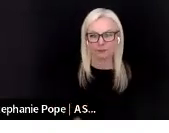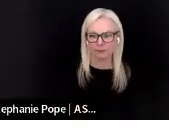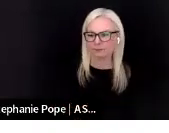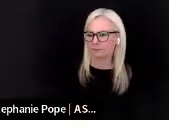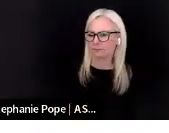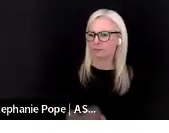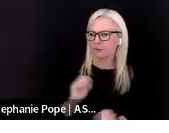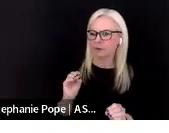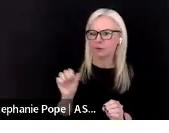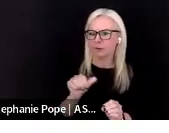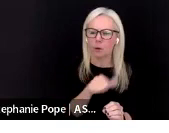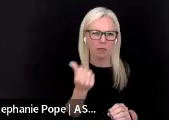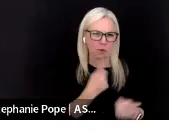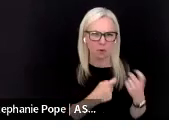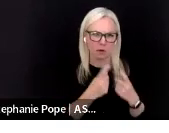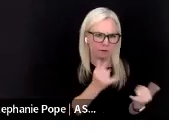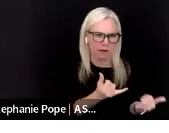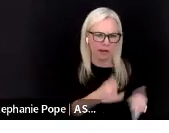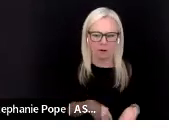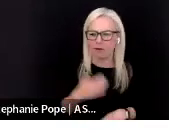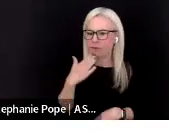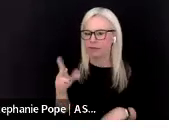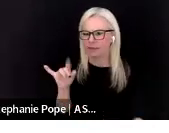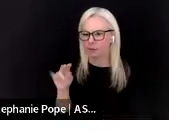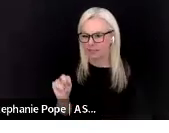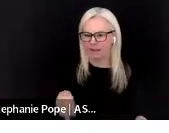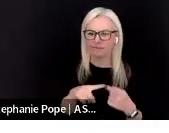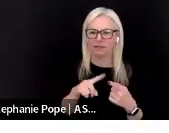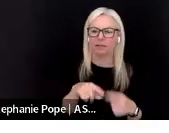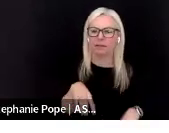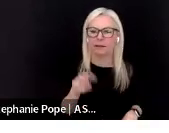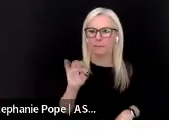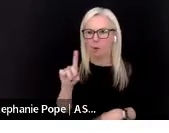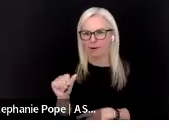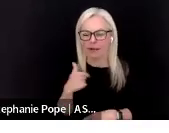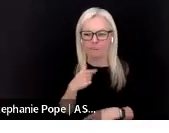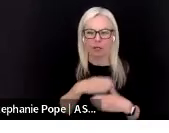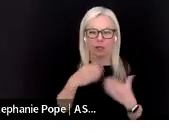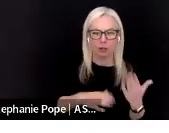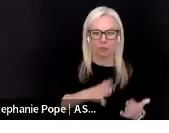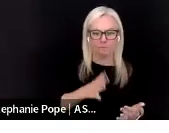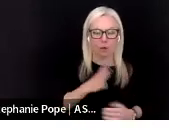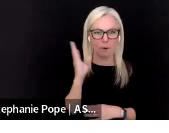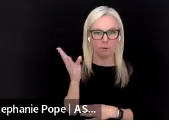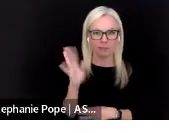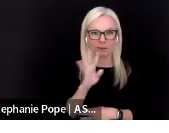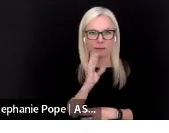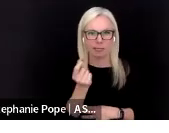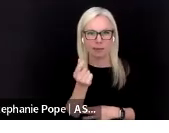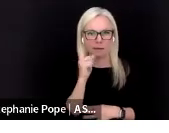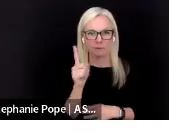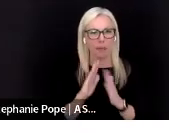I have no other questions. Thank you, Devin. Thank you, Director Miranda. So I'm just going to conclude our formal presentation and talk a little bit about some of